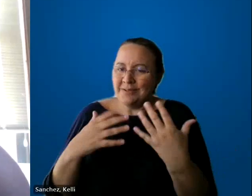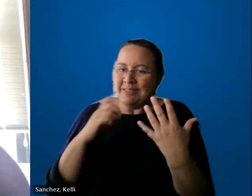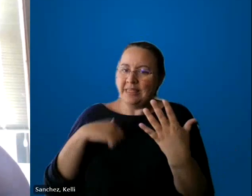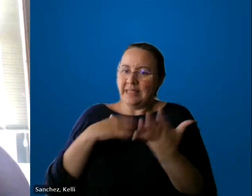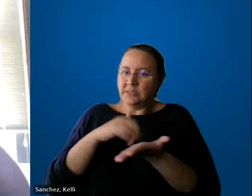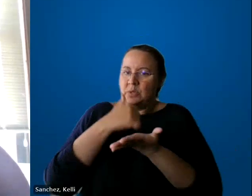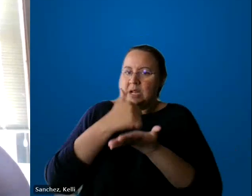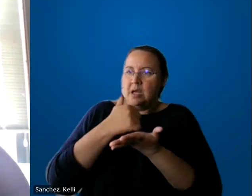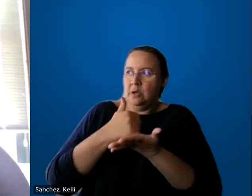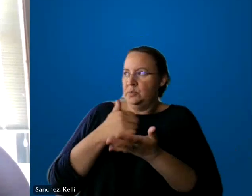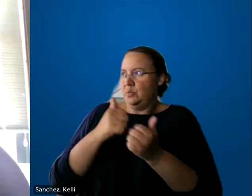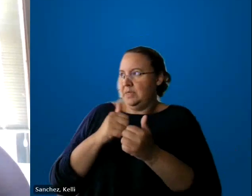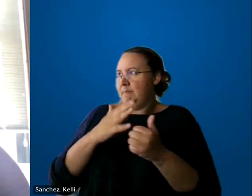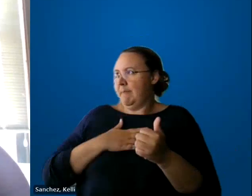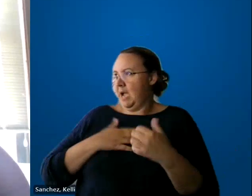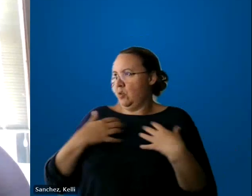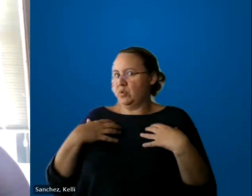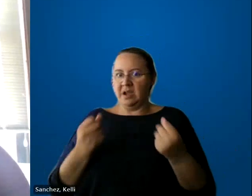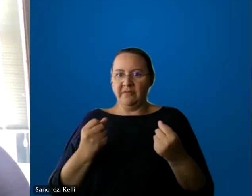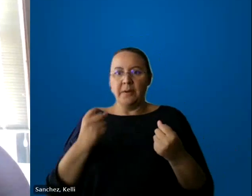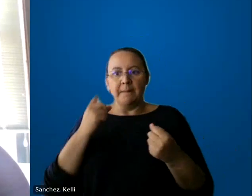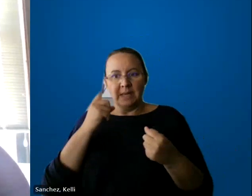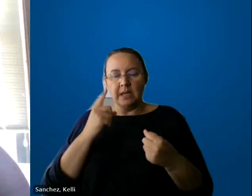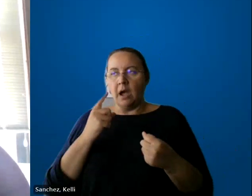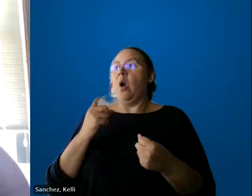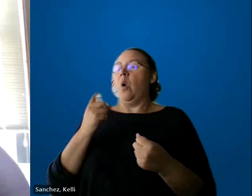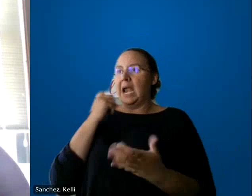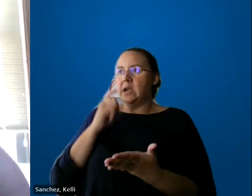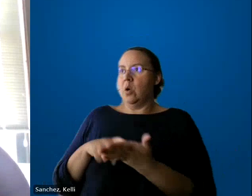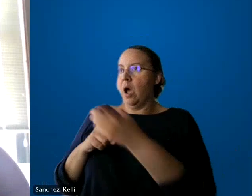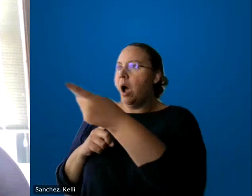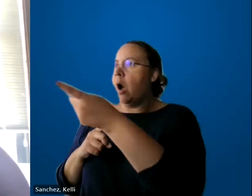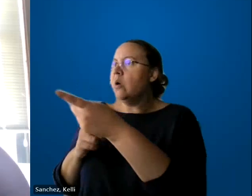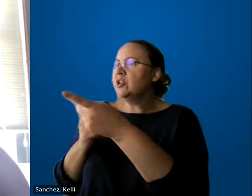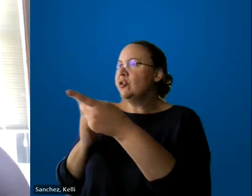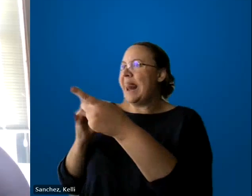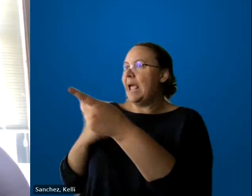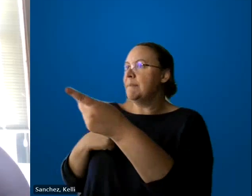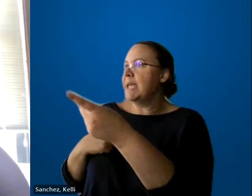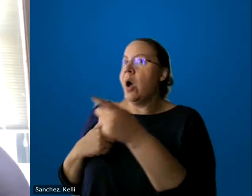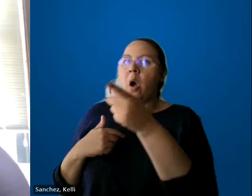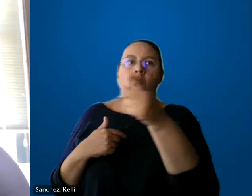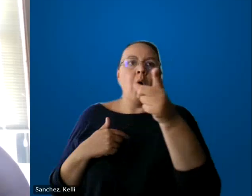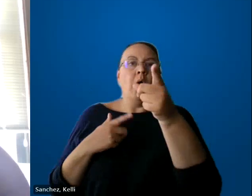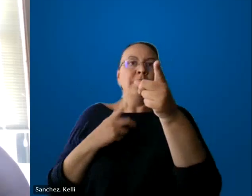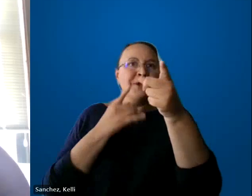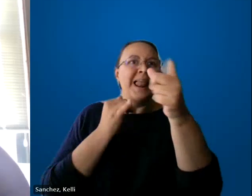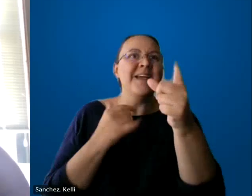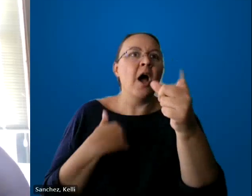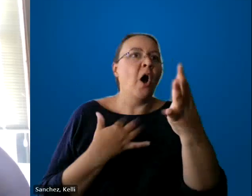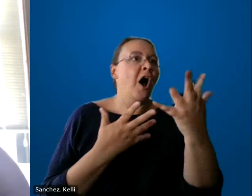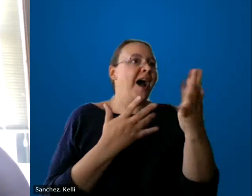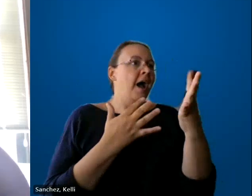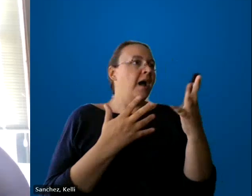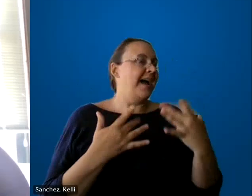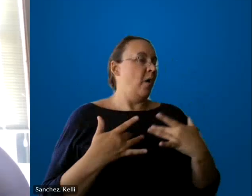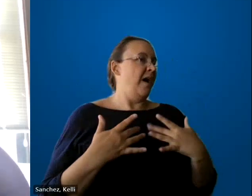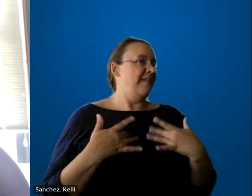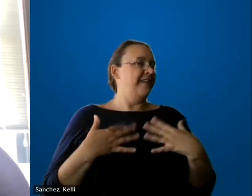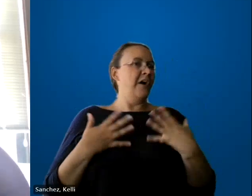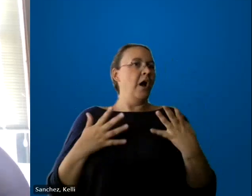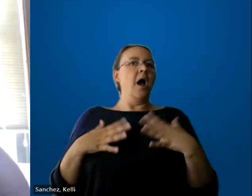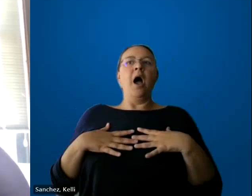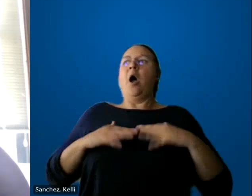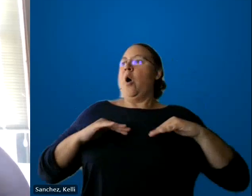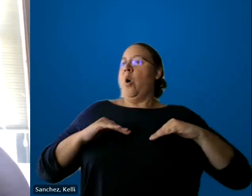recovery, because I seen other people like me. I see, I didn't feel othered, I didn't feel different, and that was